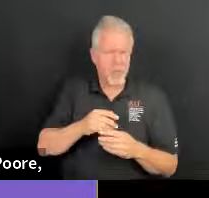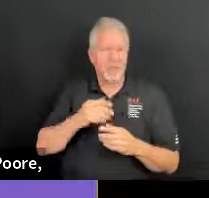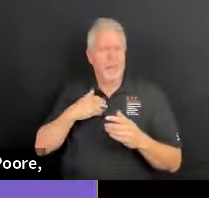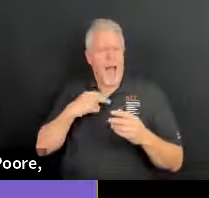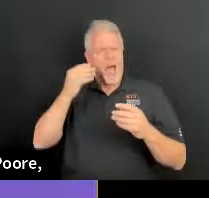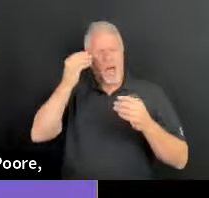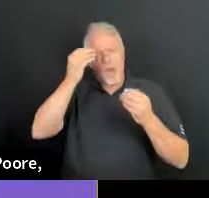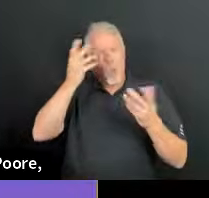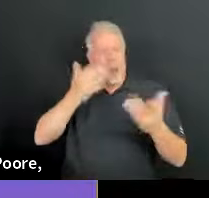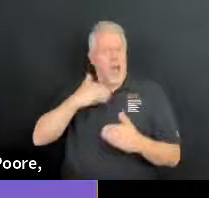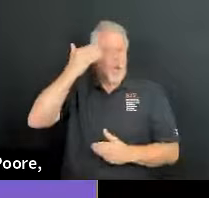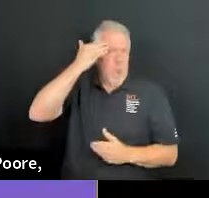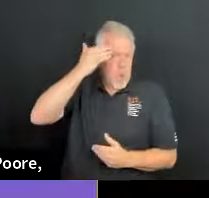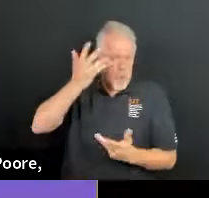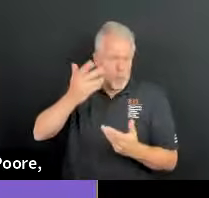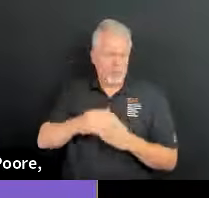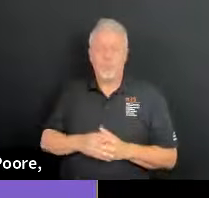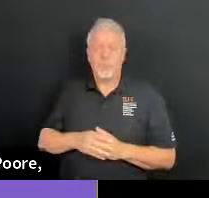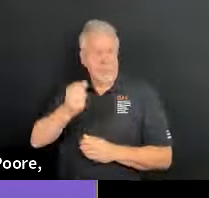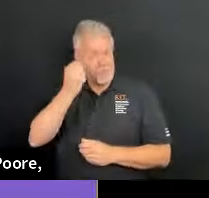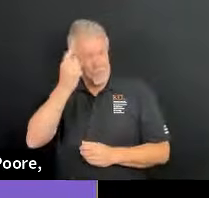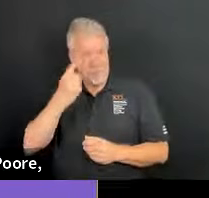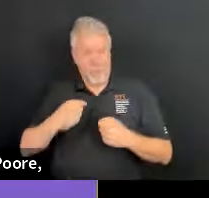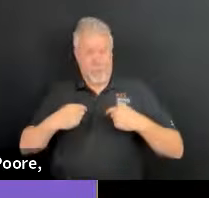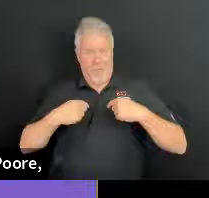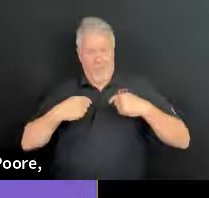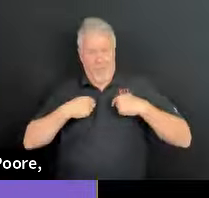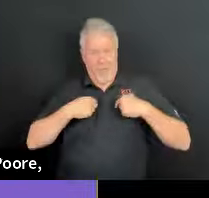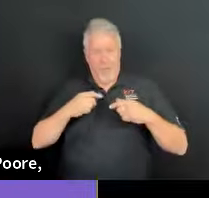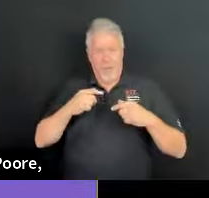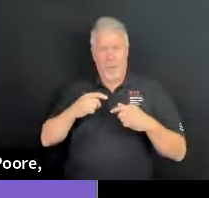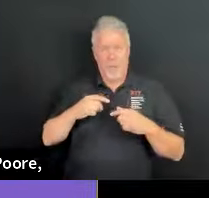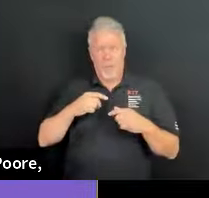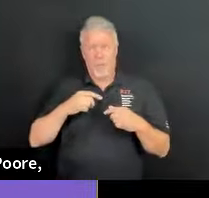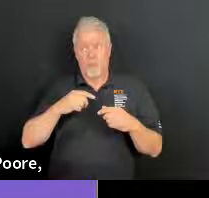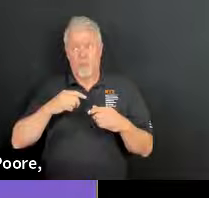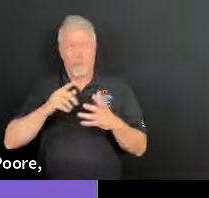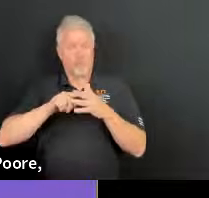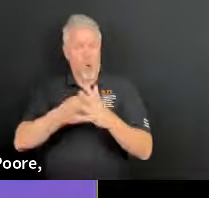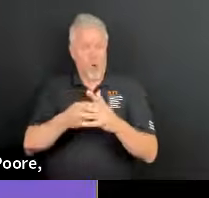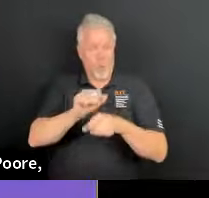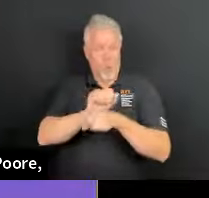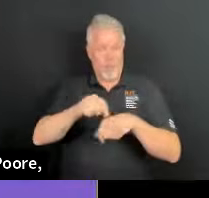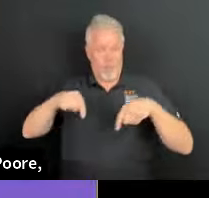some observations and some of my own experiences about what I know.